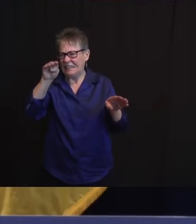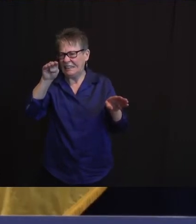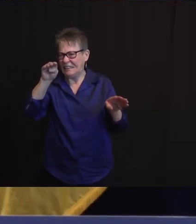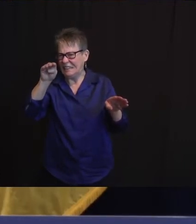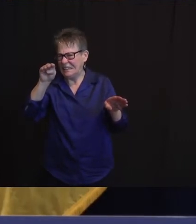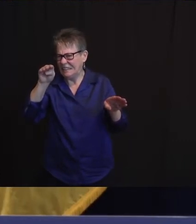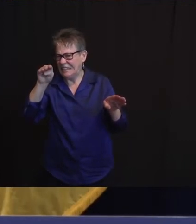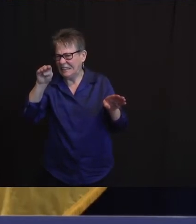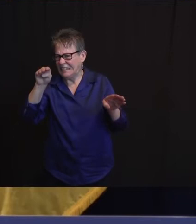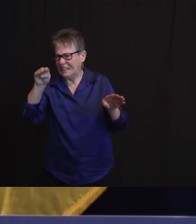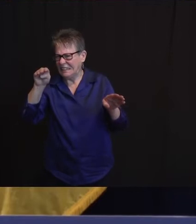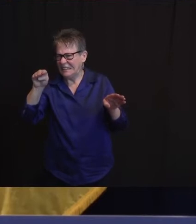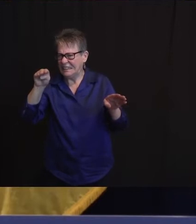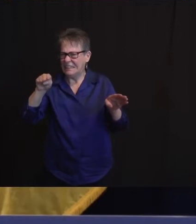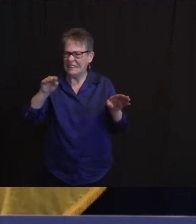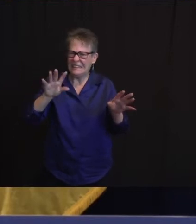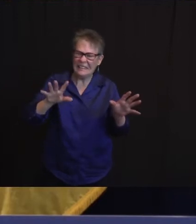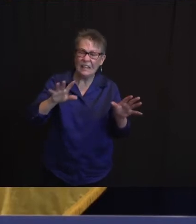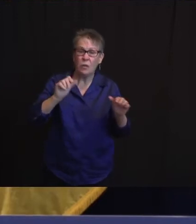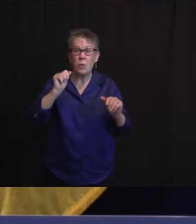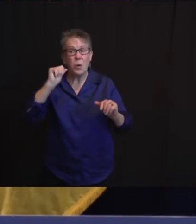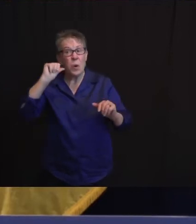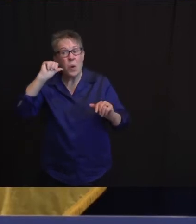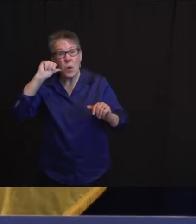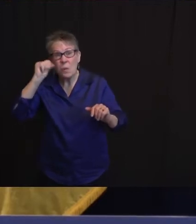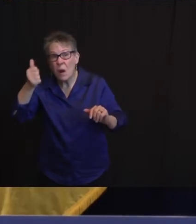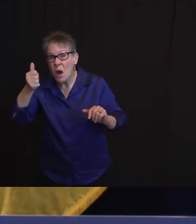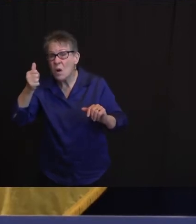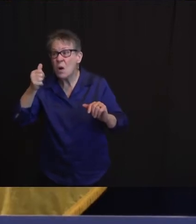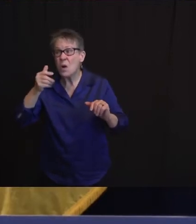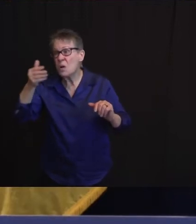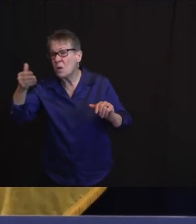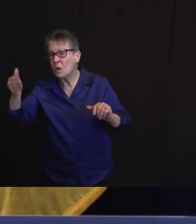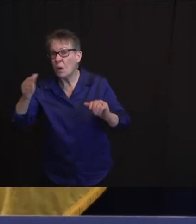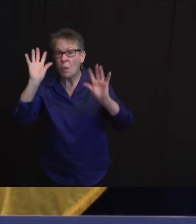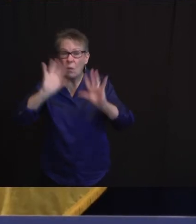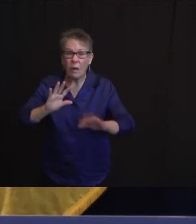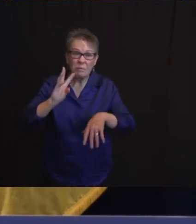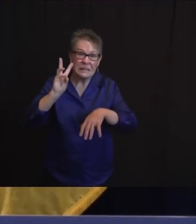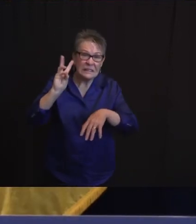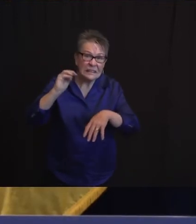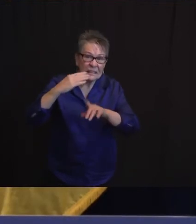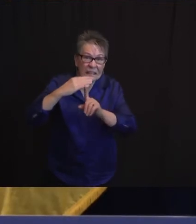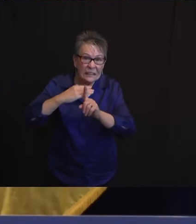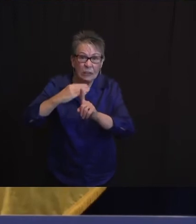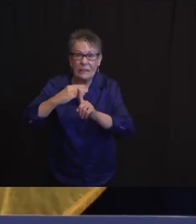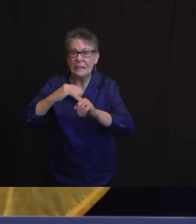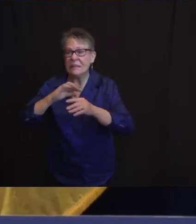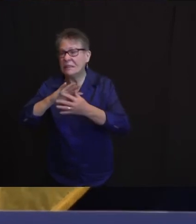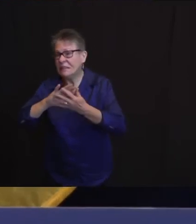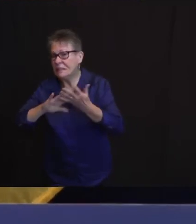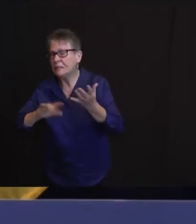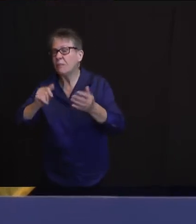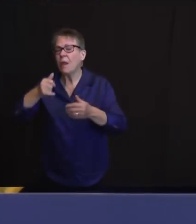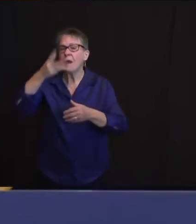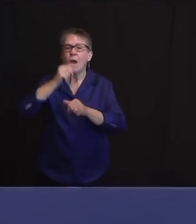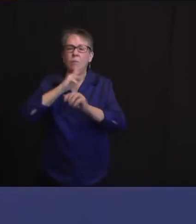60 or 90 from now, will get warmer and better. This is all within our reach, folks. God bless y'all. Thank you.